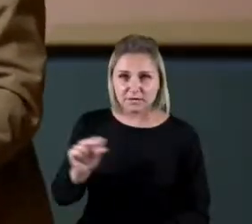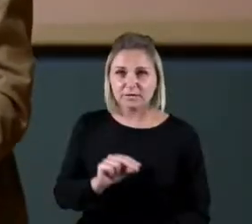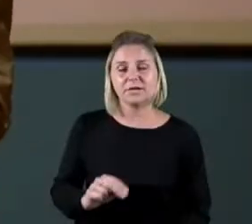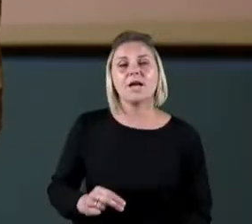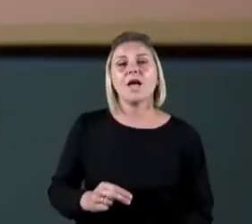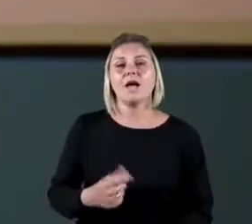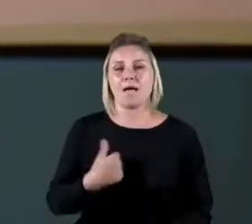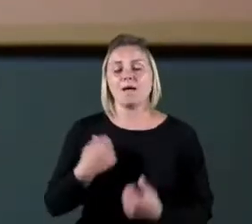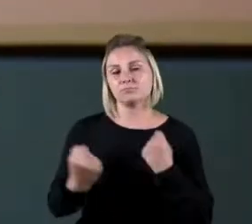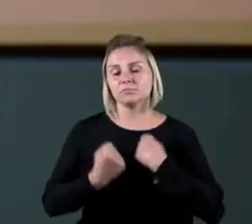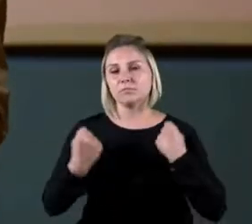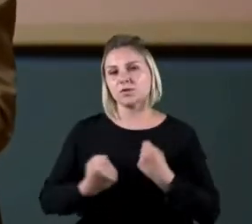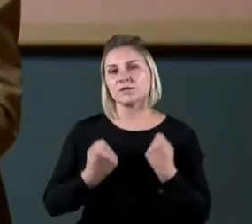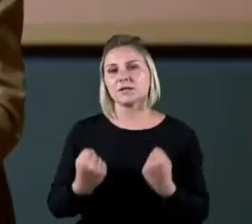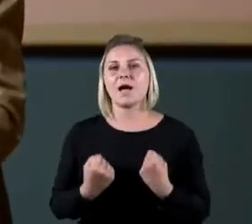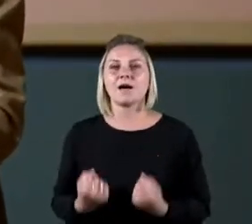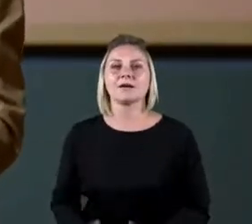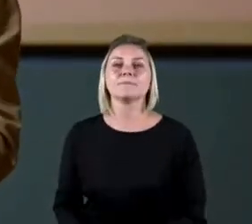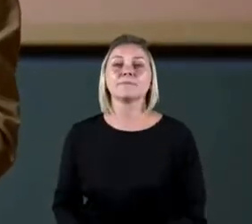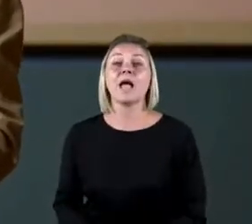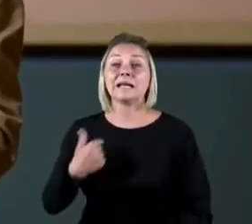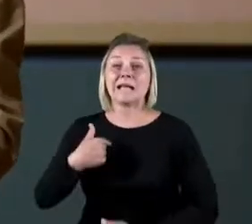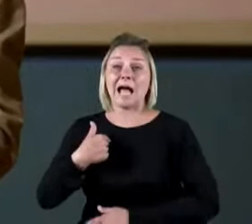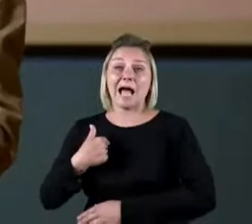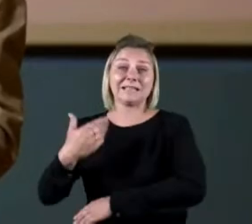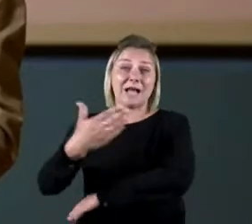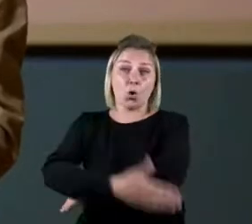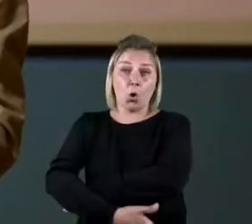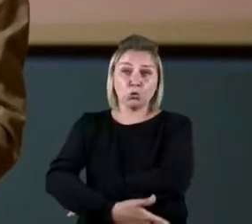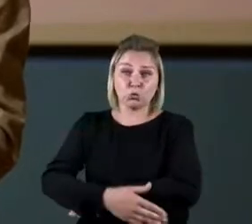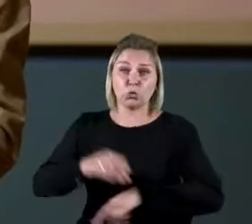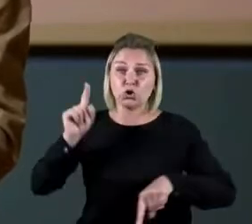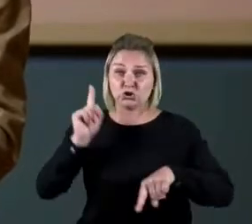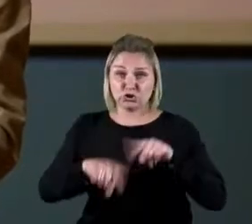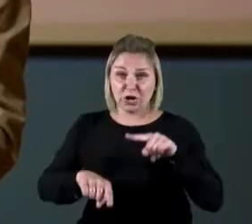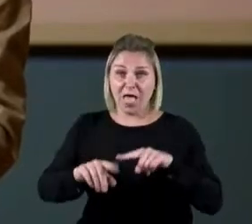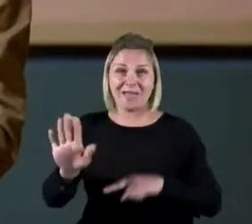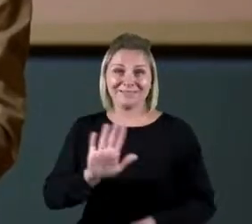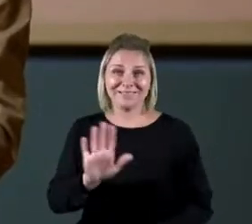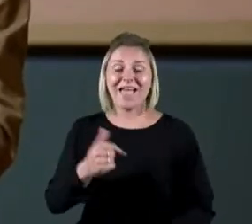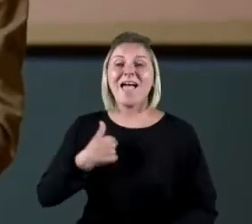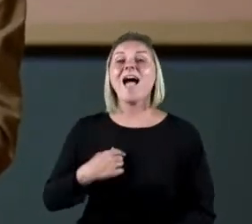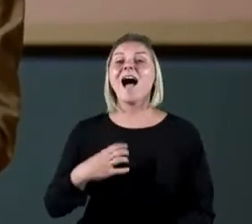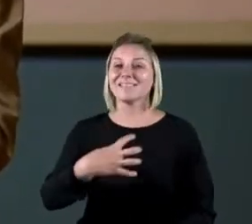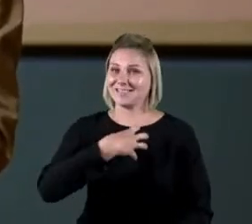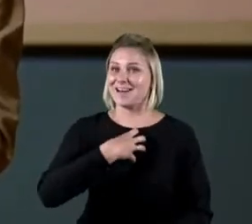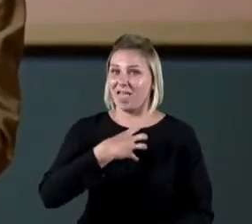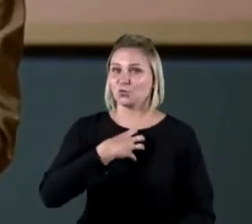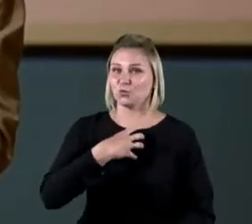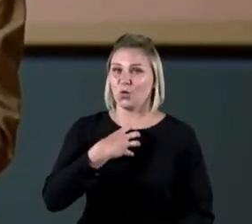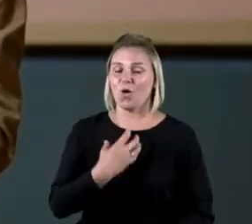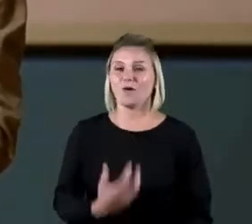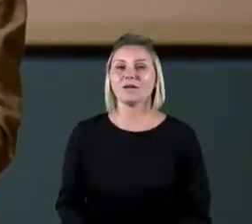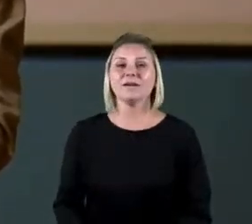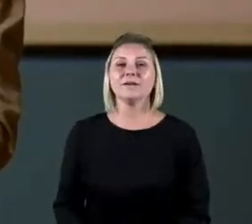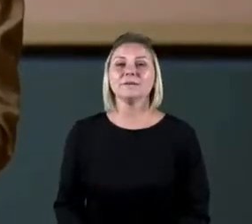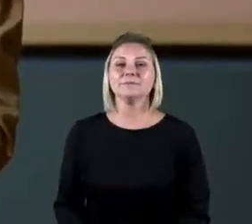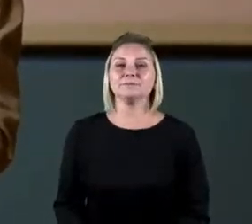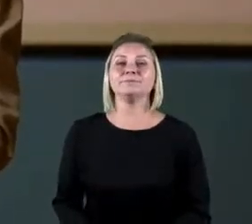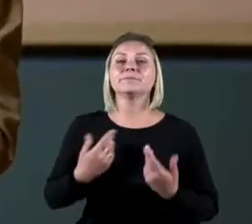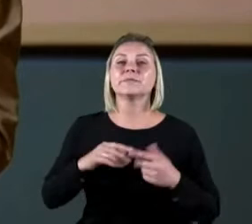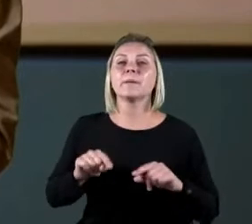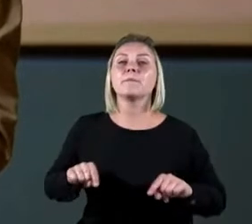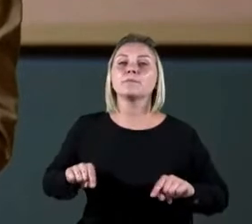no means least. My name is Ian Mckinnon. I am the Director of Inclusive Design for an organisation called the Global Disability